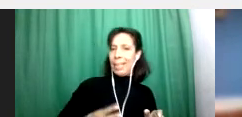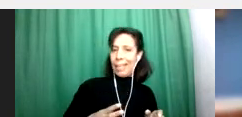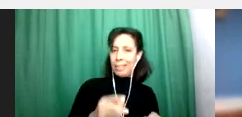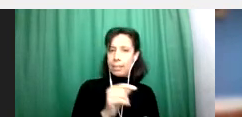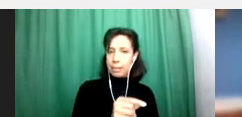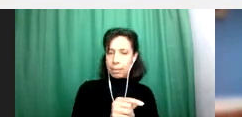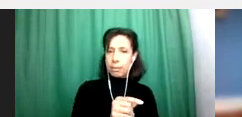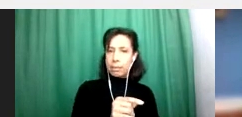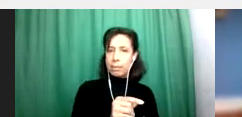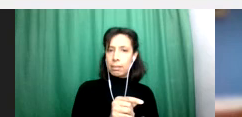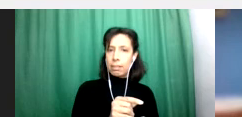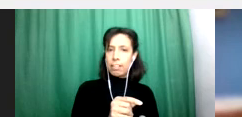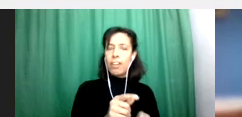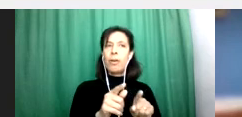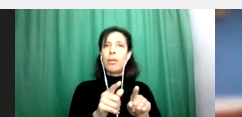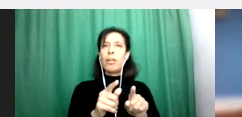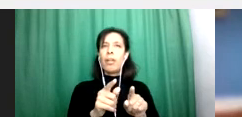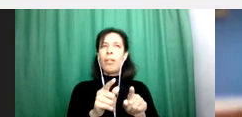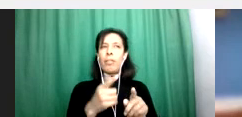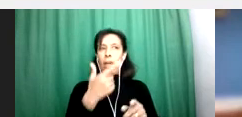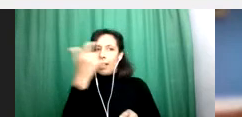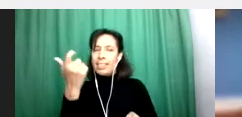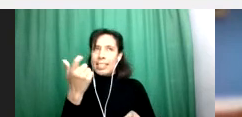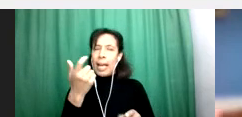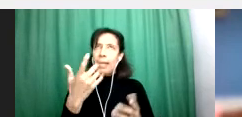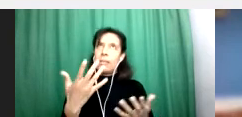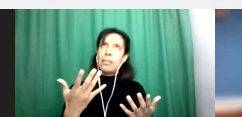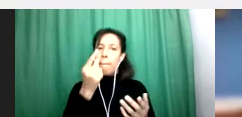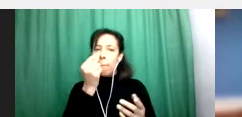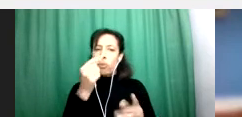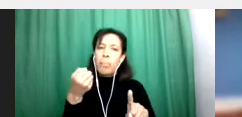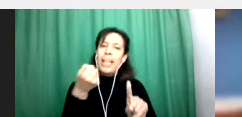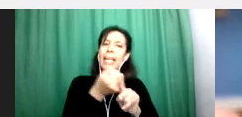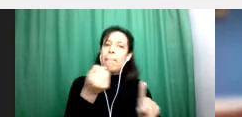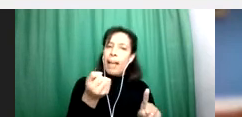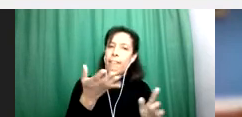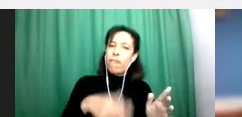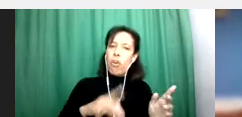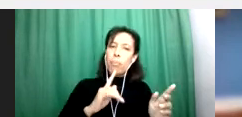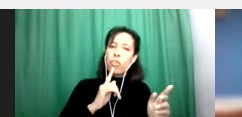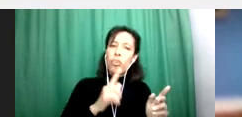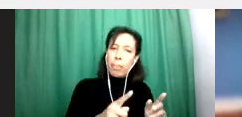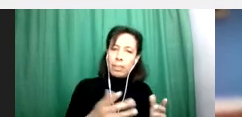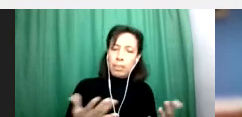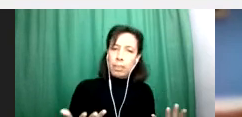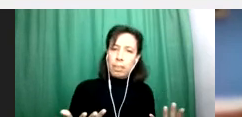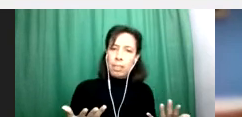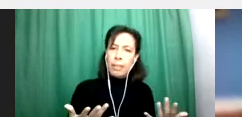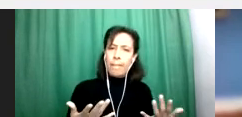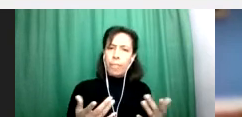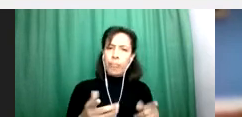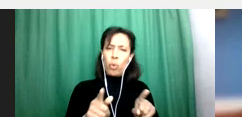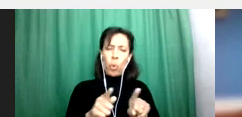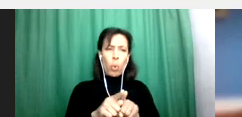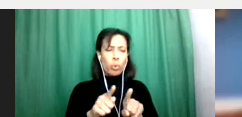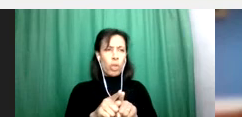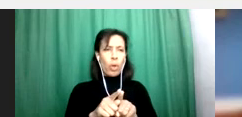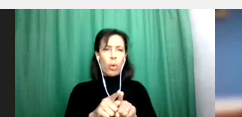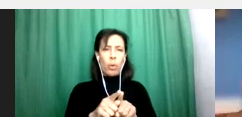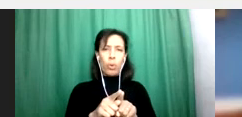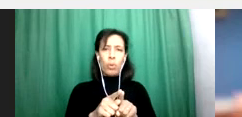understanding the potential emotional impact of their comments, and is the language that they use constructive? Is it giving something to the pupil